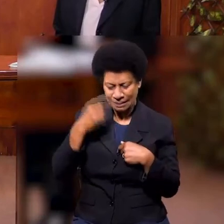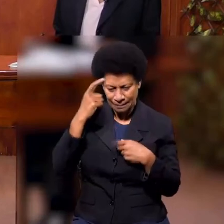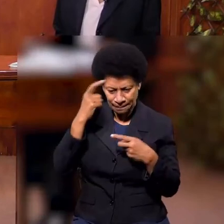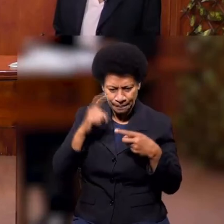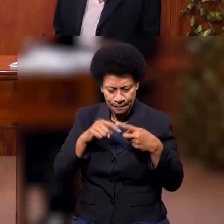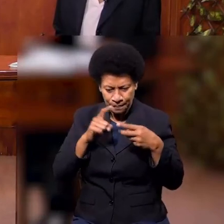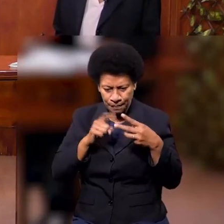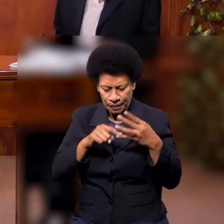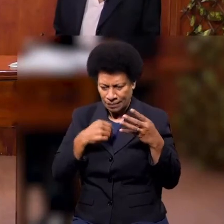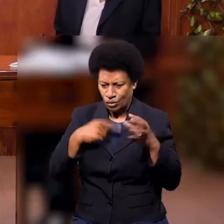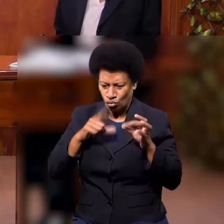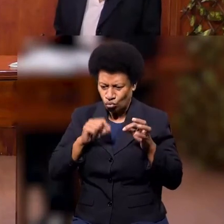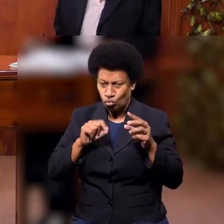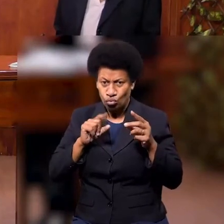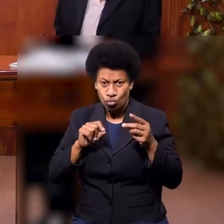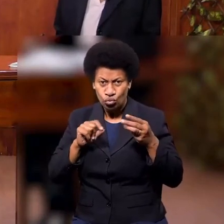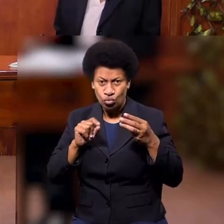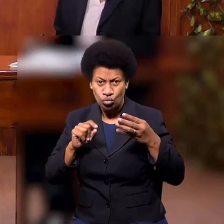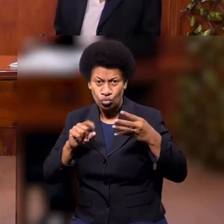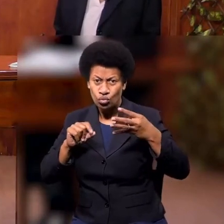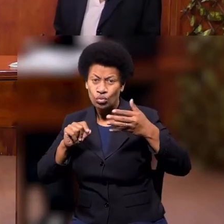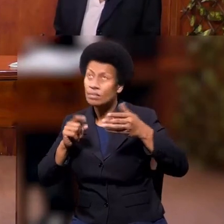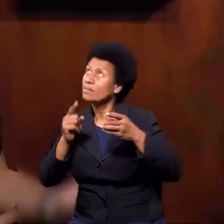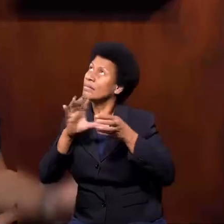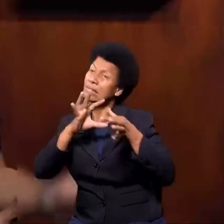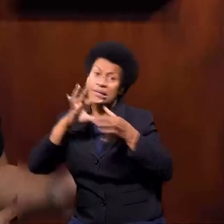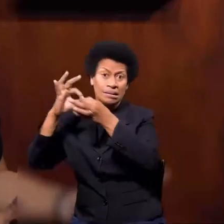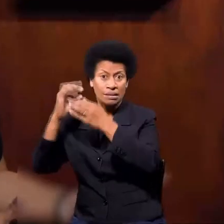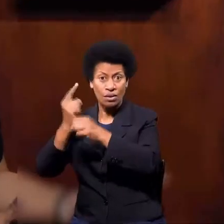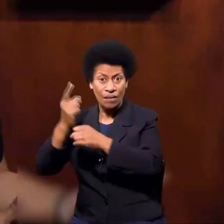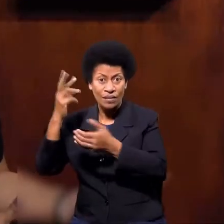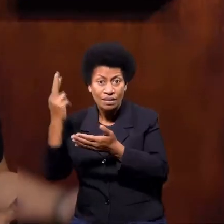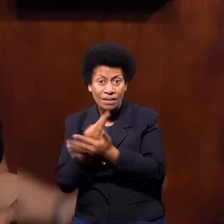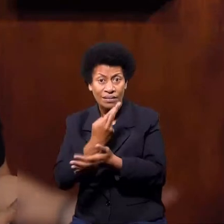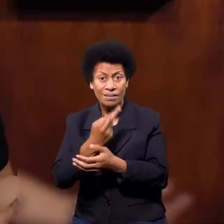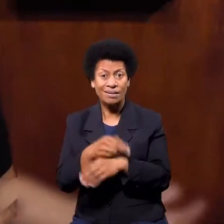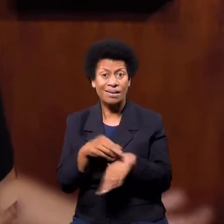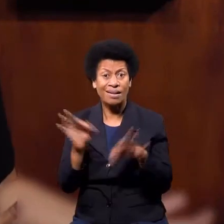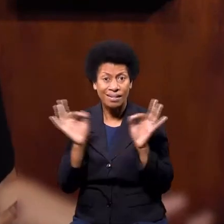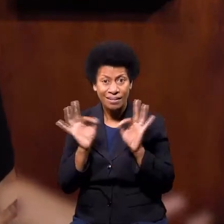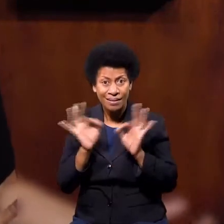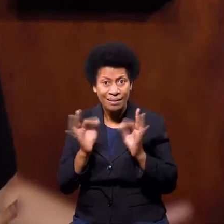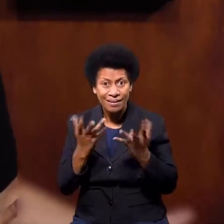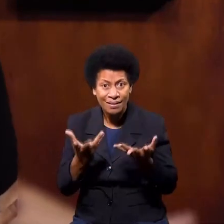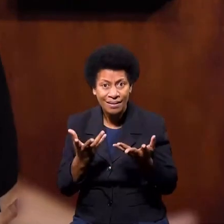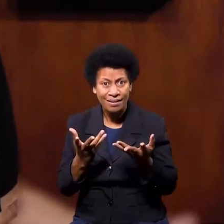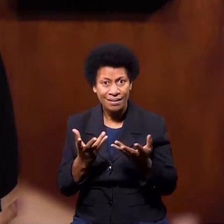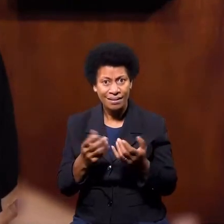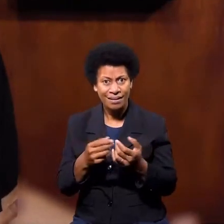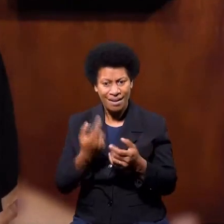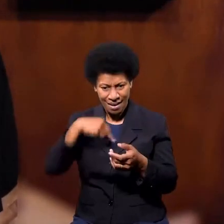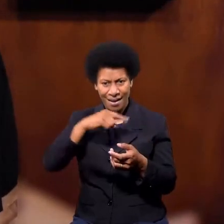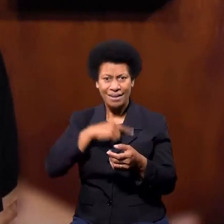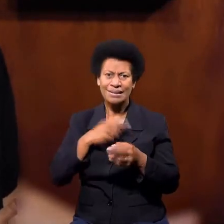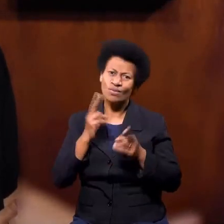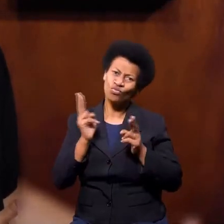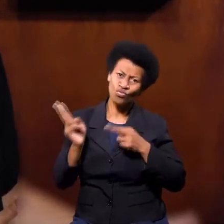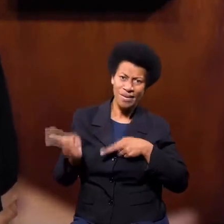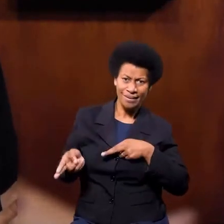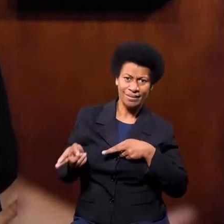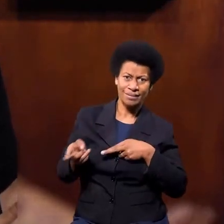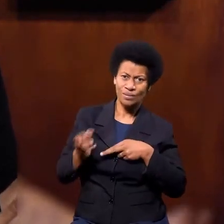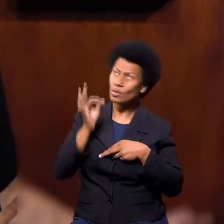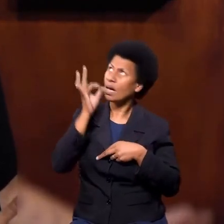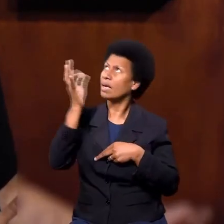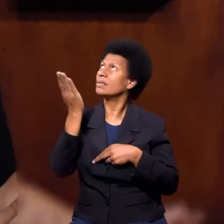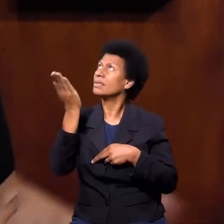formulas on how to master these things. Because we know they're important in our lives, especially for our salvation. But then see, everybody must just rest. We only seek for